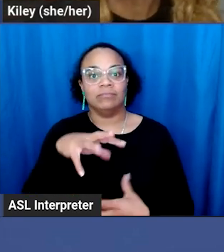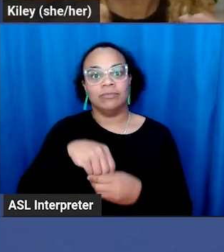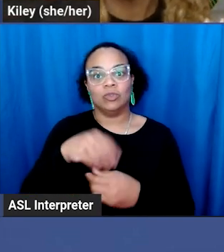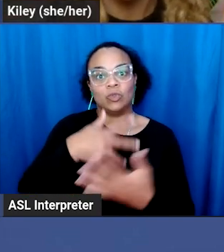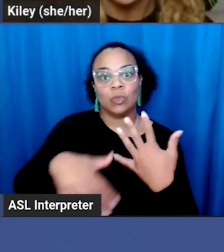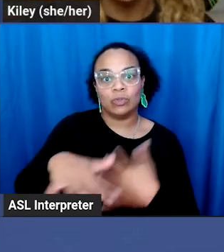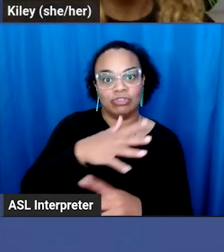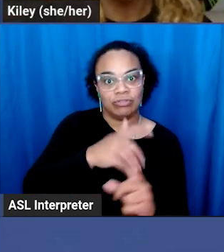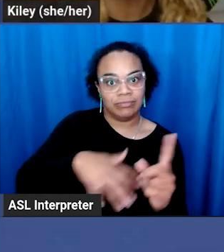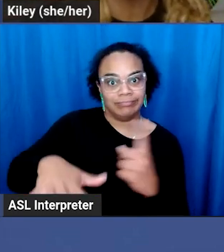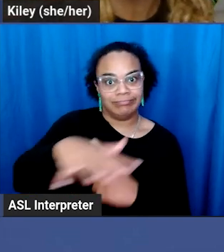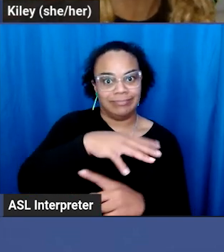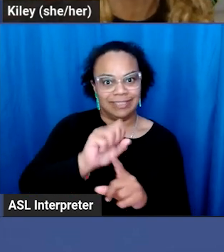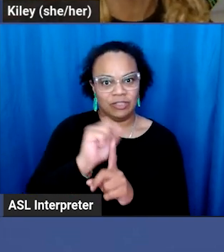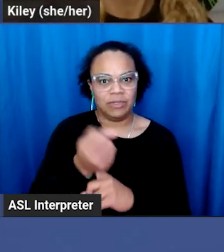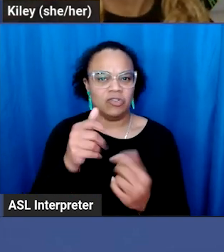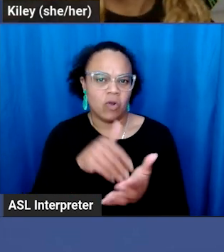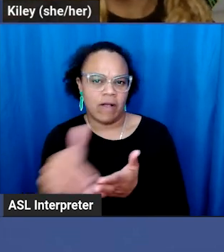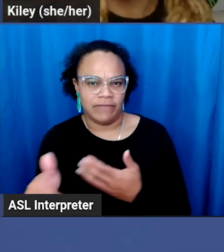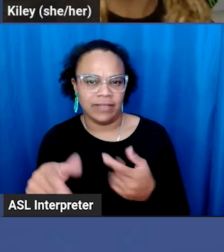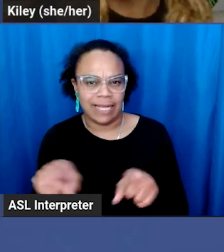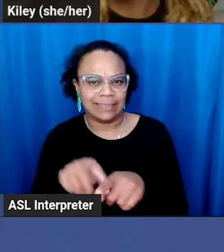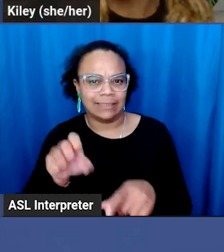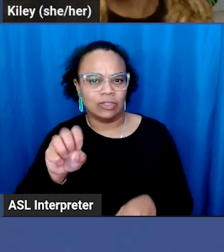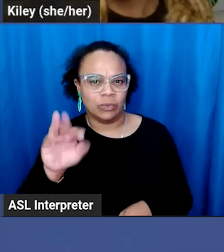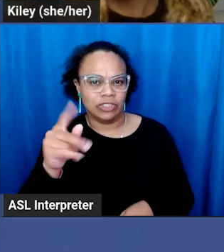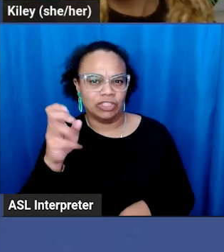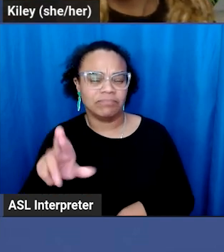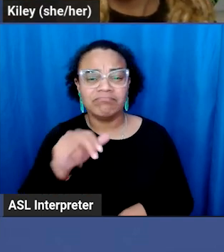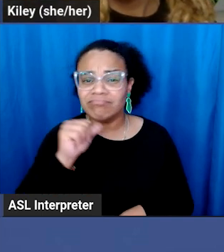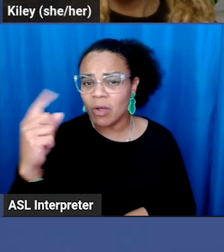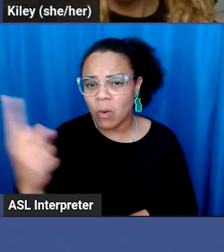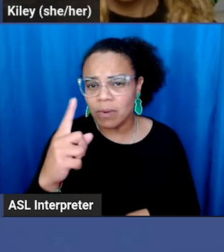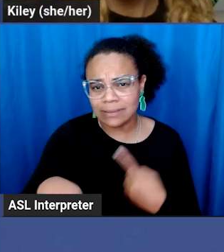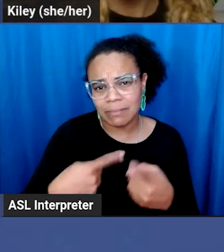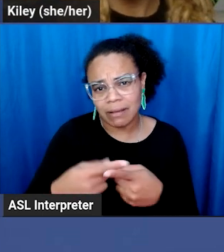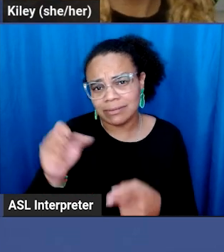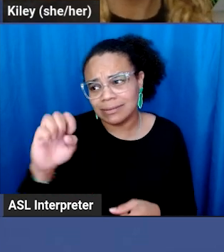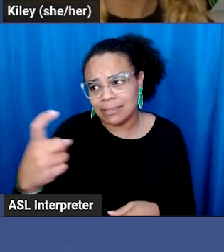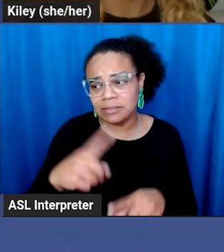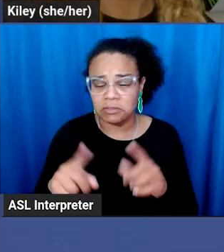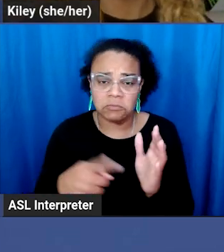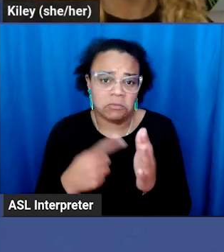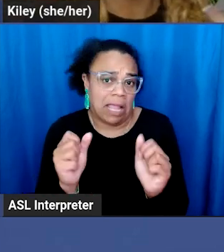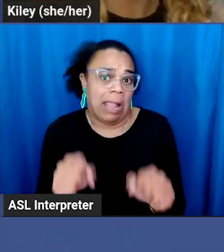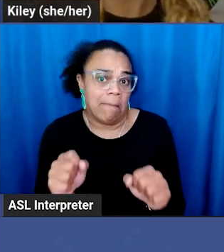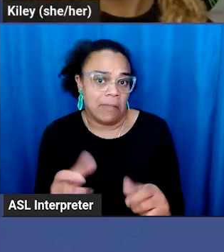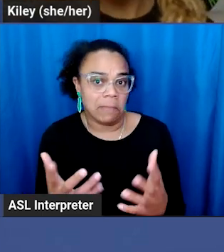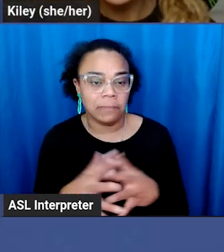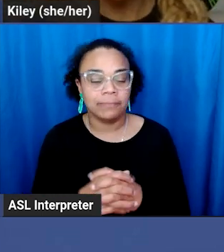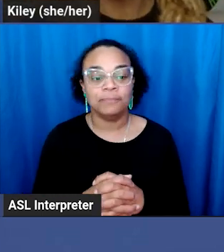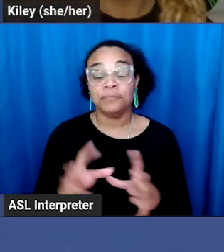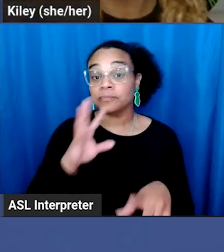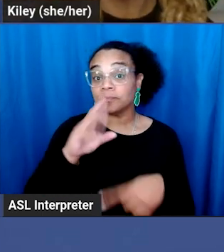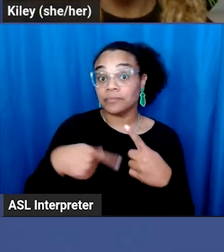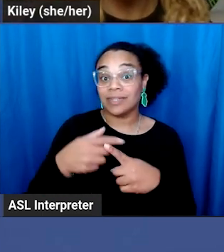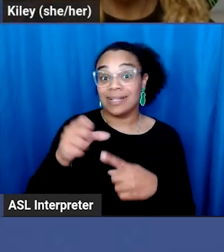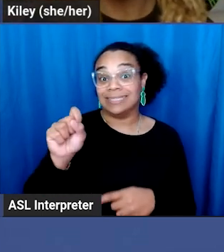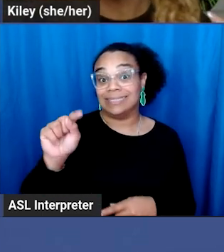spaces, and it's not always about sex, but it can be. And then talking about the